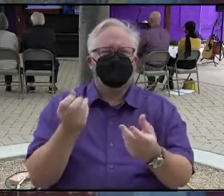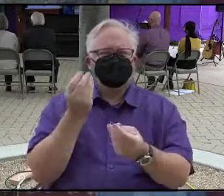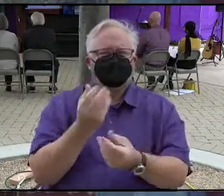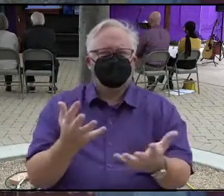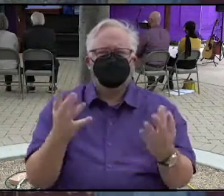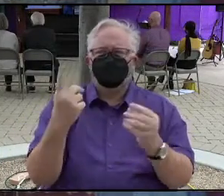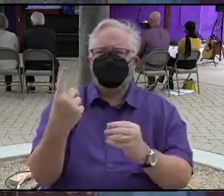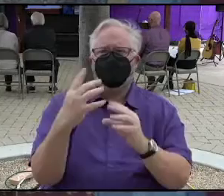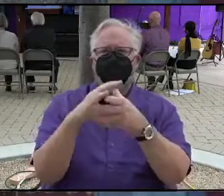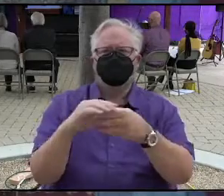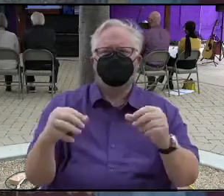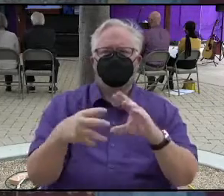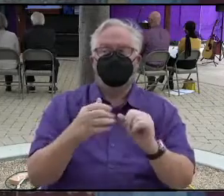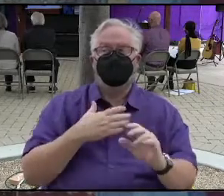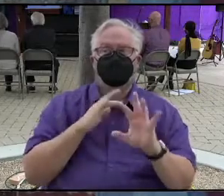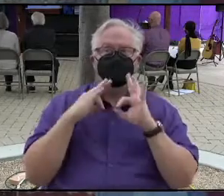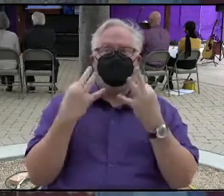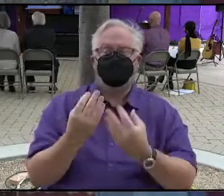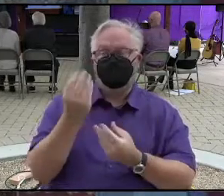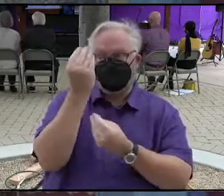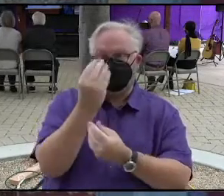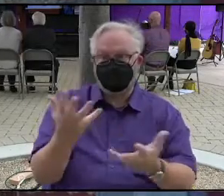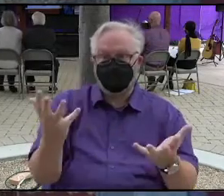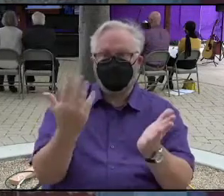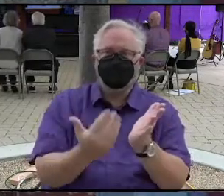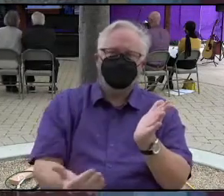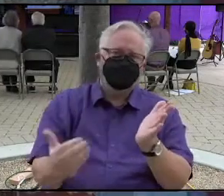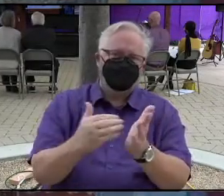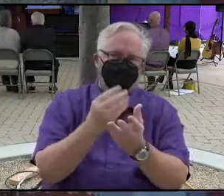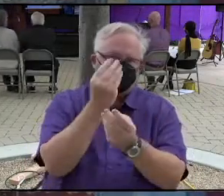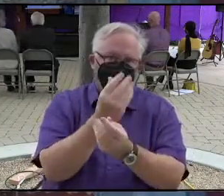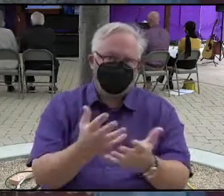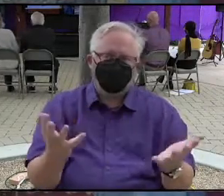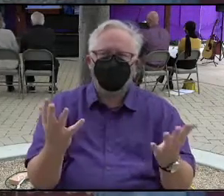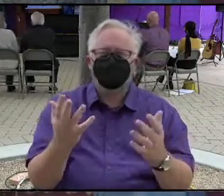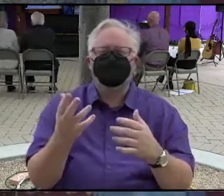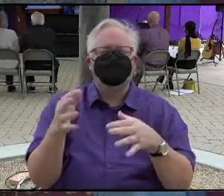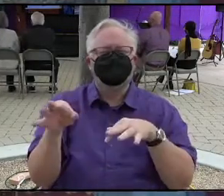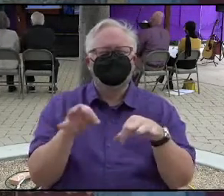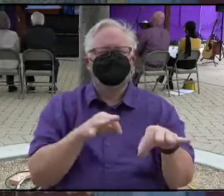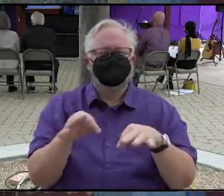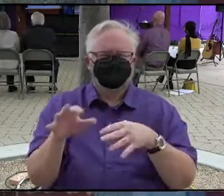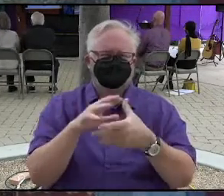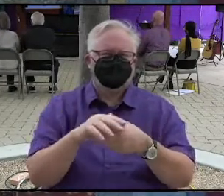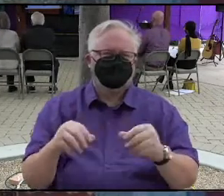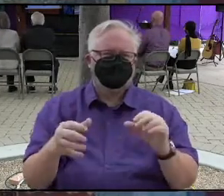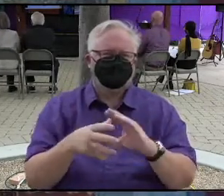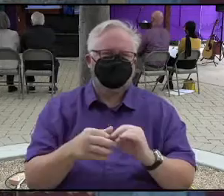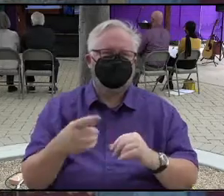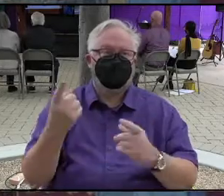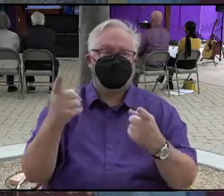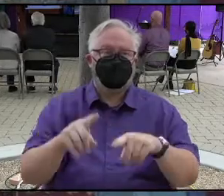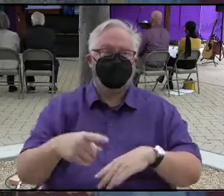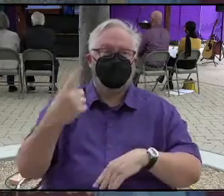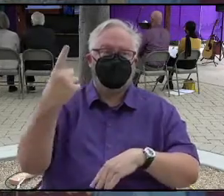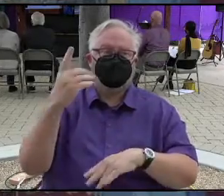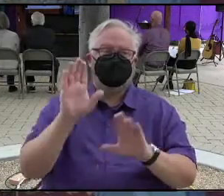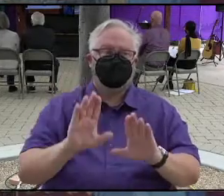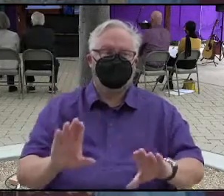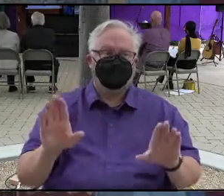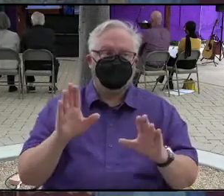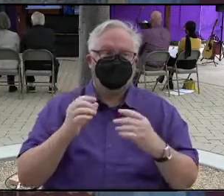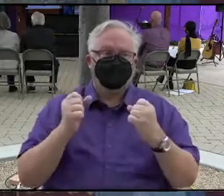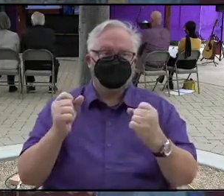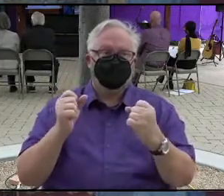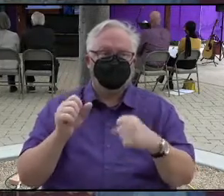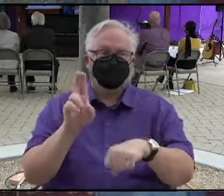one of those stories that my family told and retold. Here's how it goes. One Sunday, as we were driving